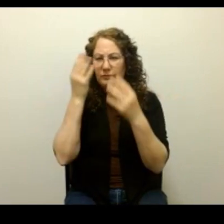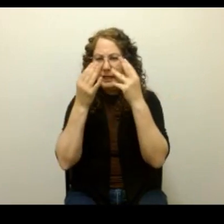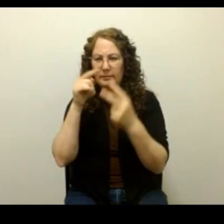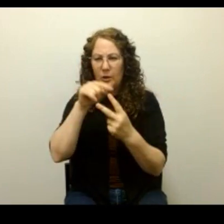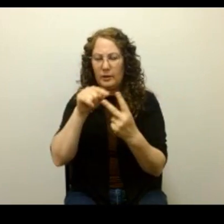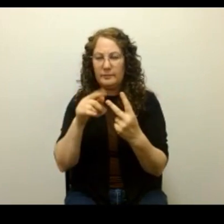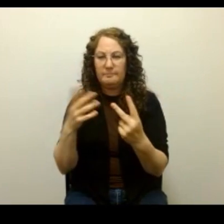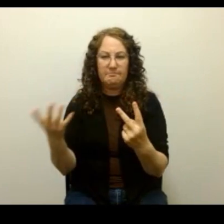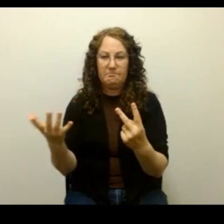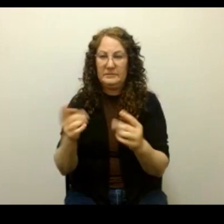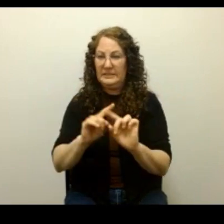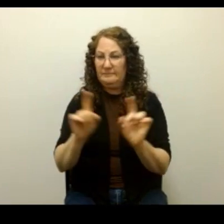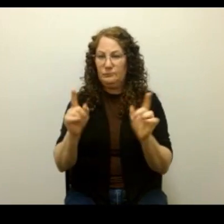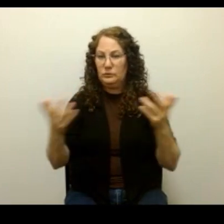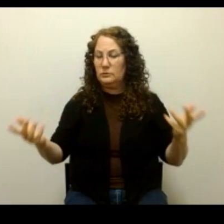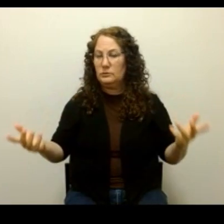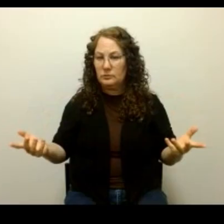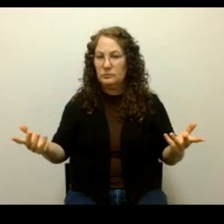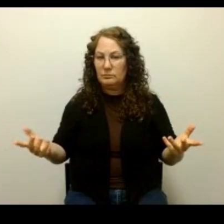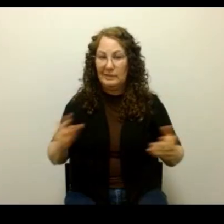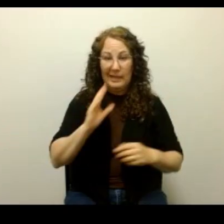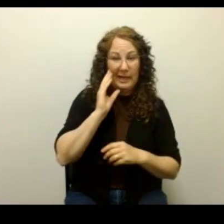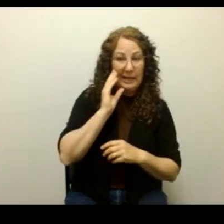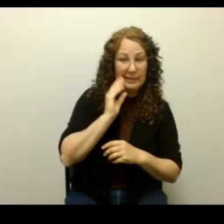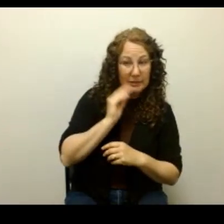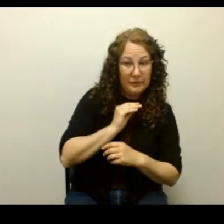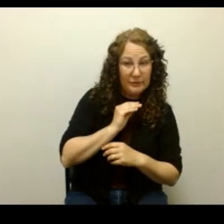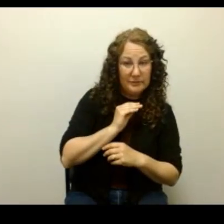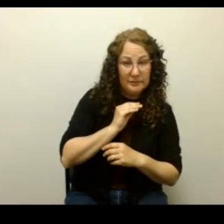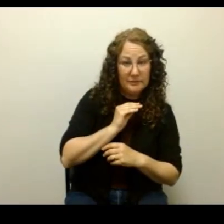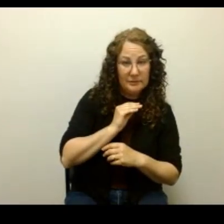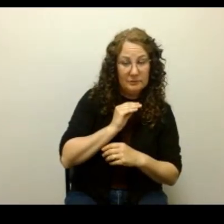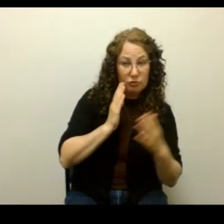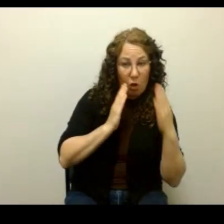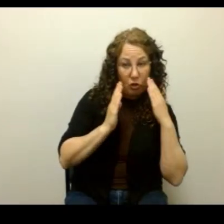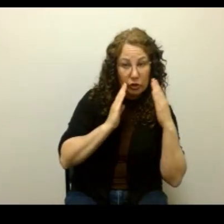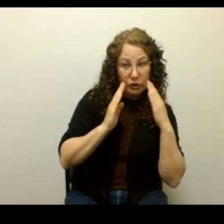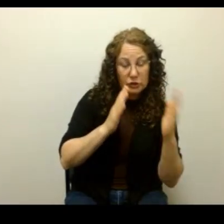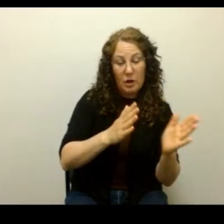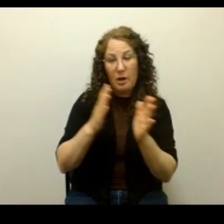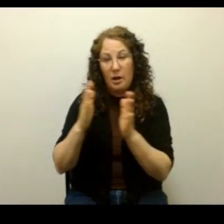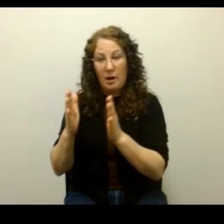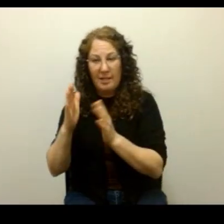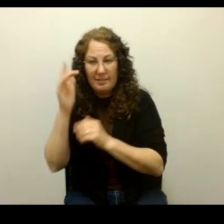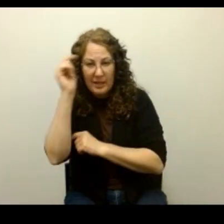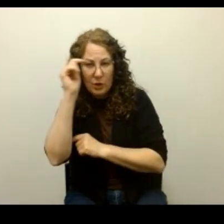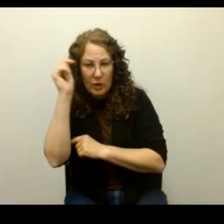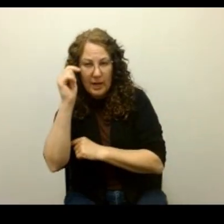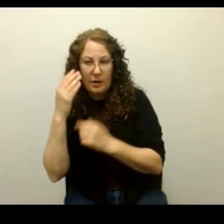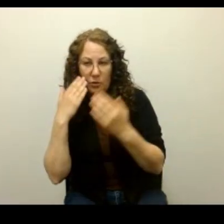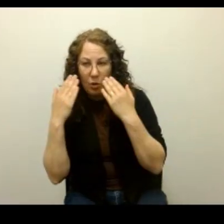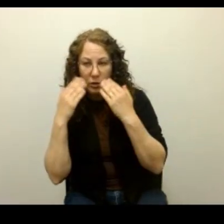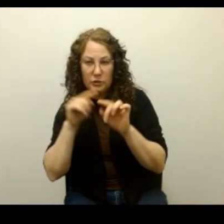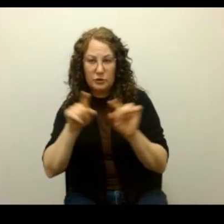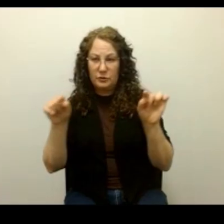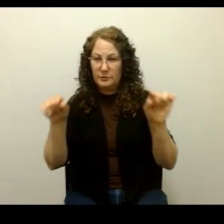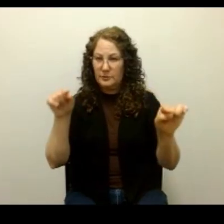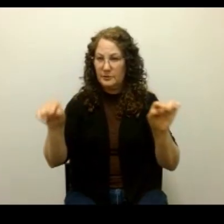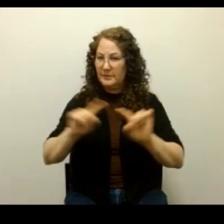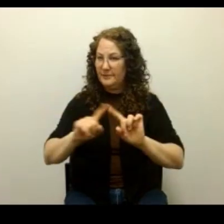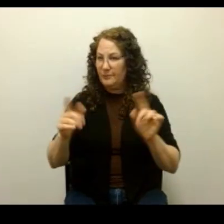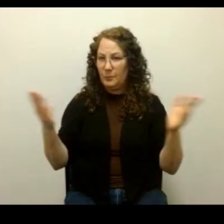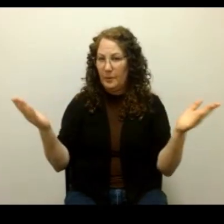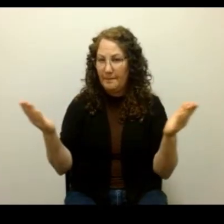what's the difference between experiential knowledge and theoretical